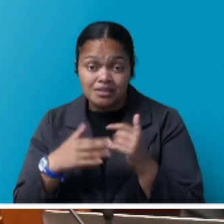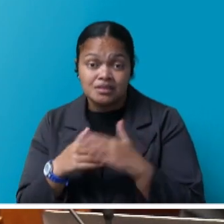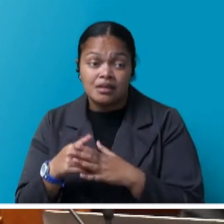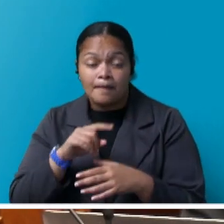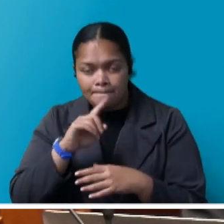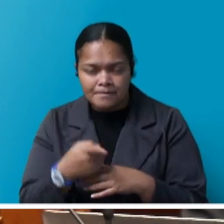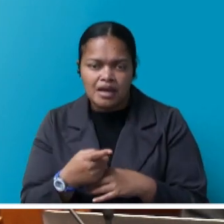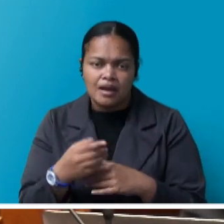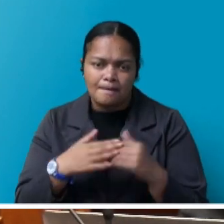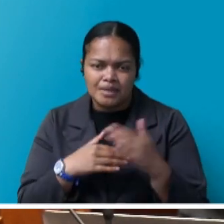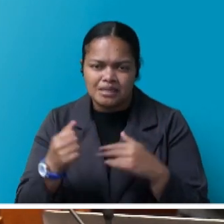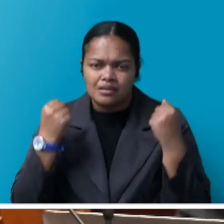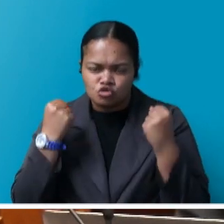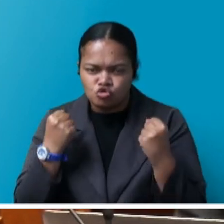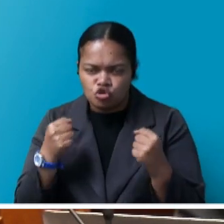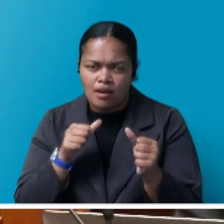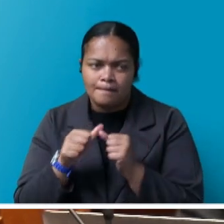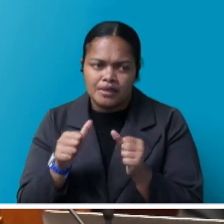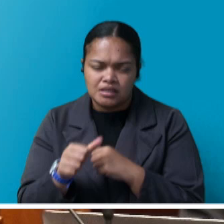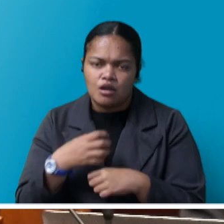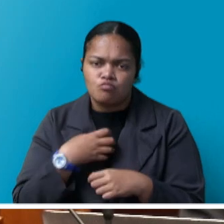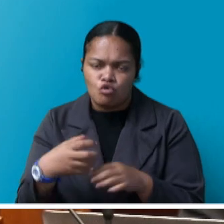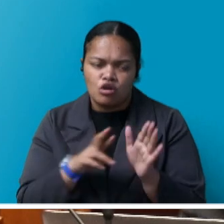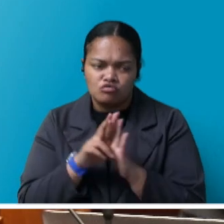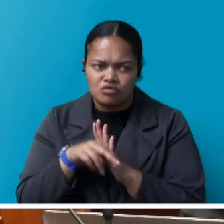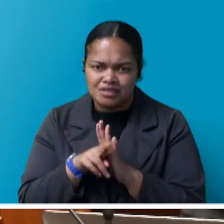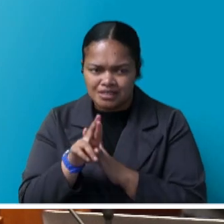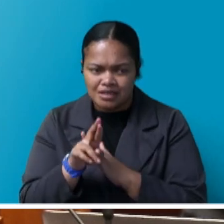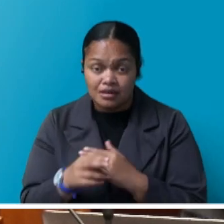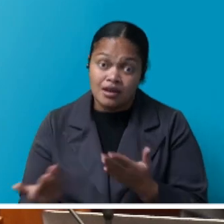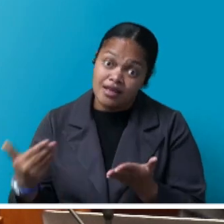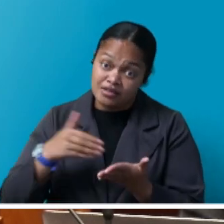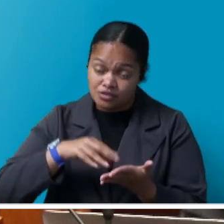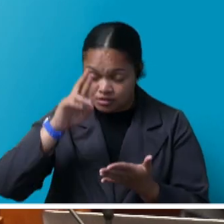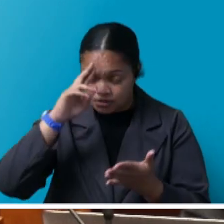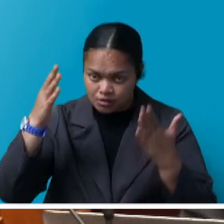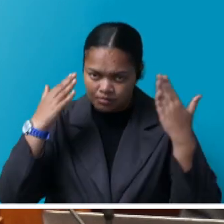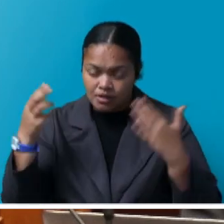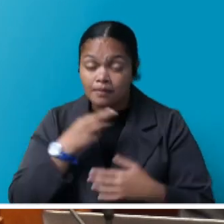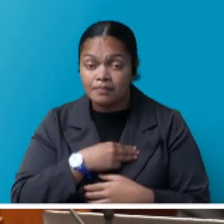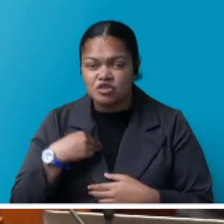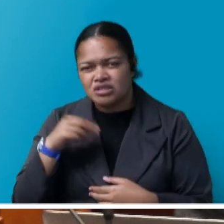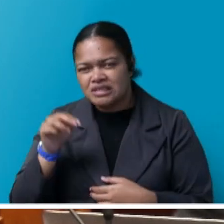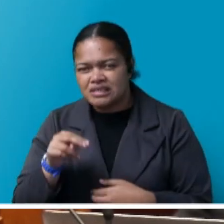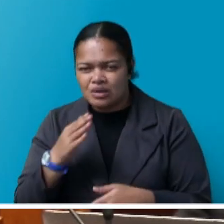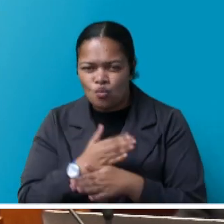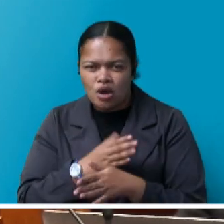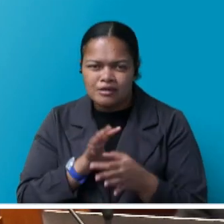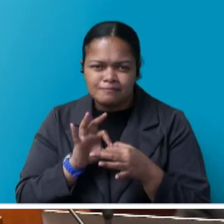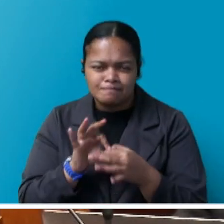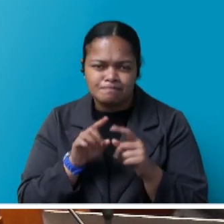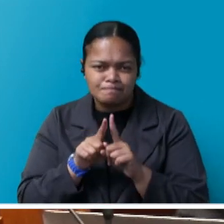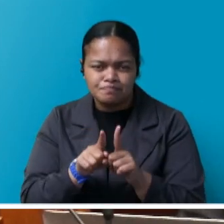but to build back stronger, better, and more resilient. In addition, Mr. Speaker, sir, the Ministry is required to work very closely with the Ministry